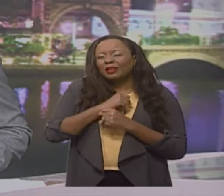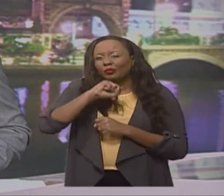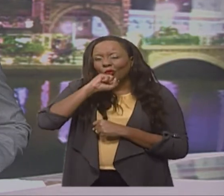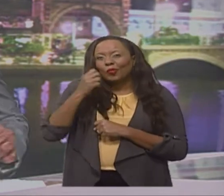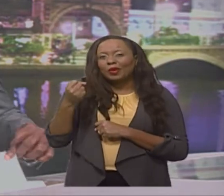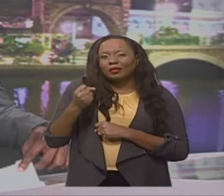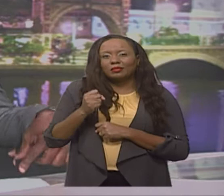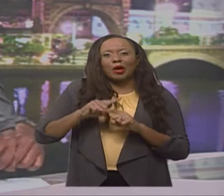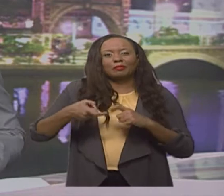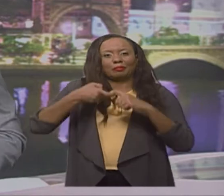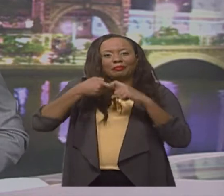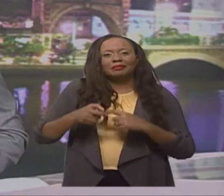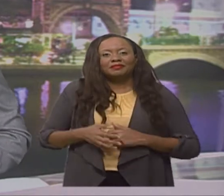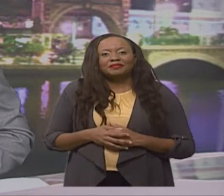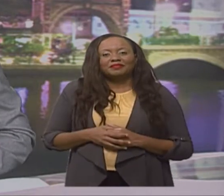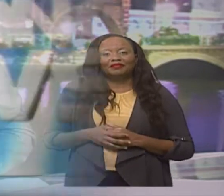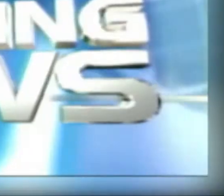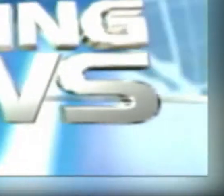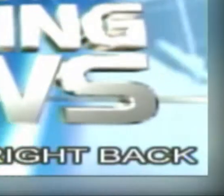news returns.